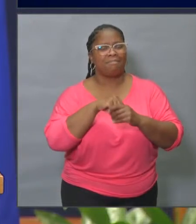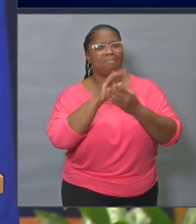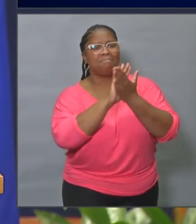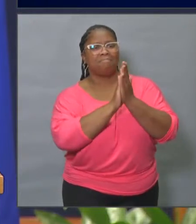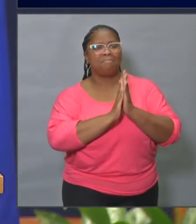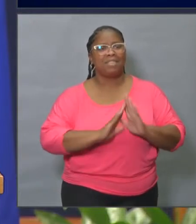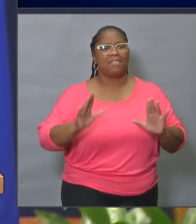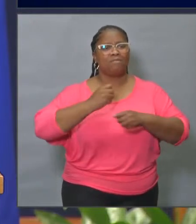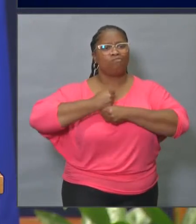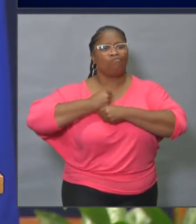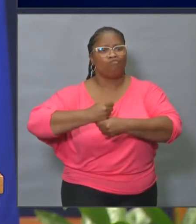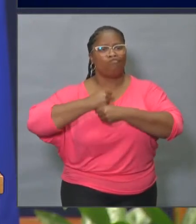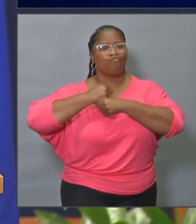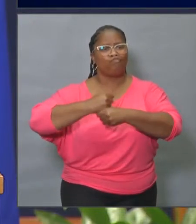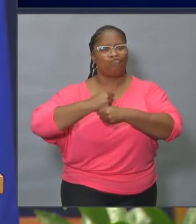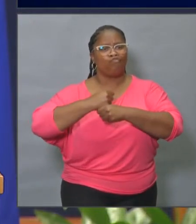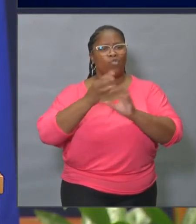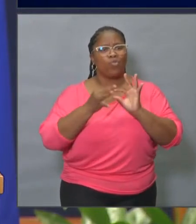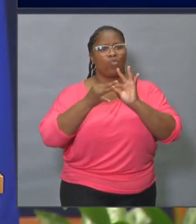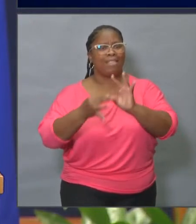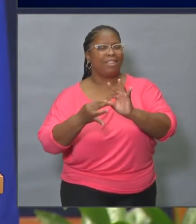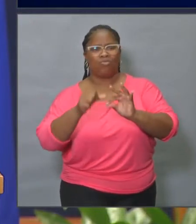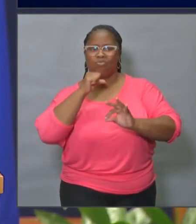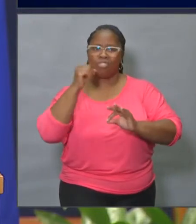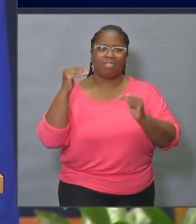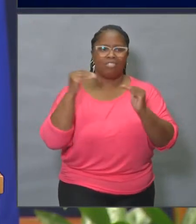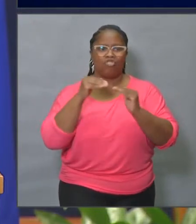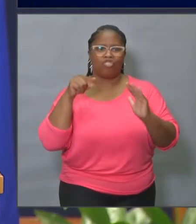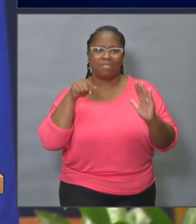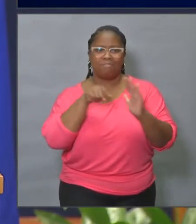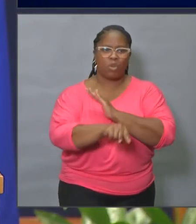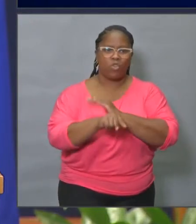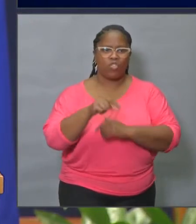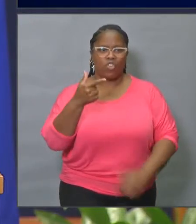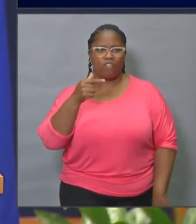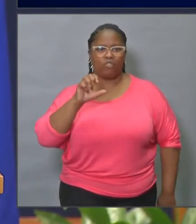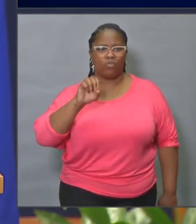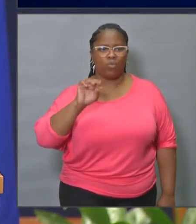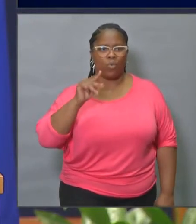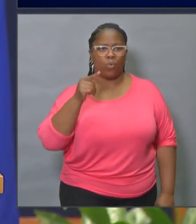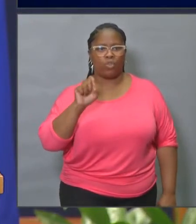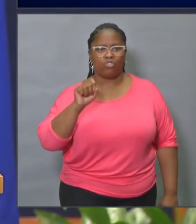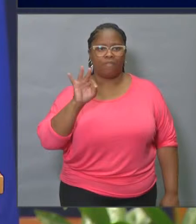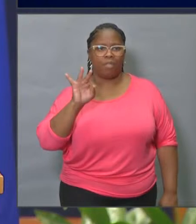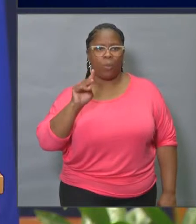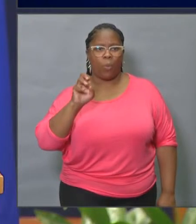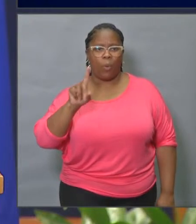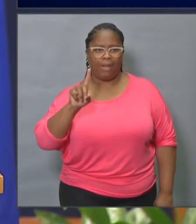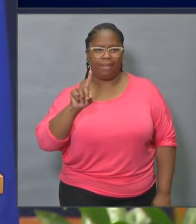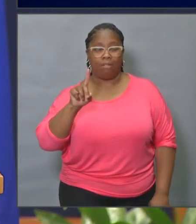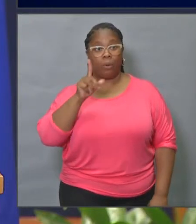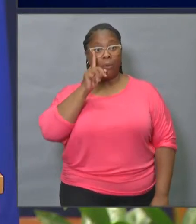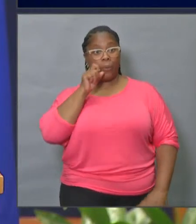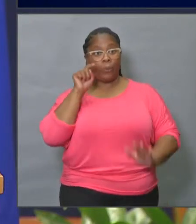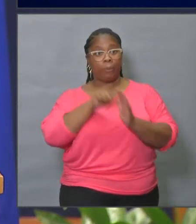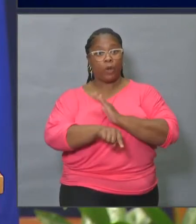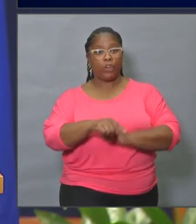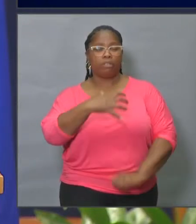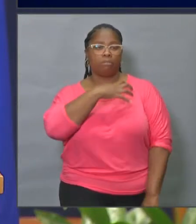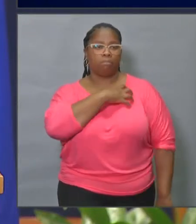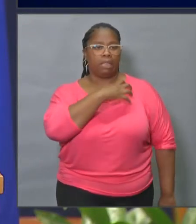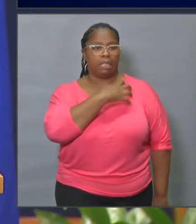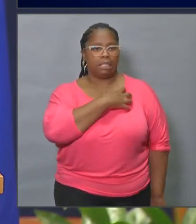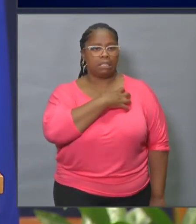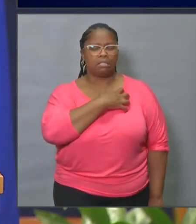response to the unjust killing of George Floyd at the hands of police, and in protest of the many factors that have made these events